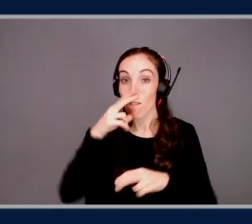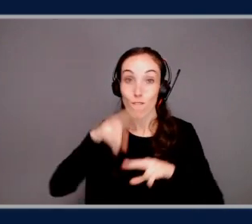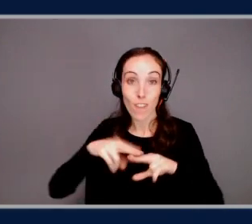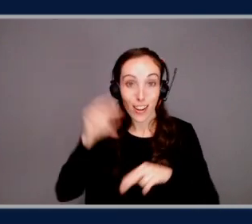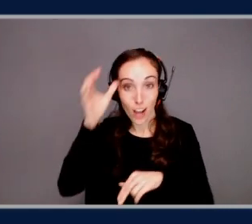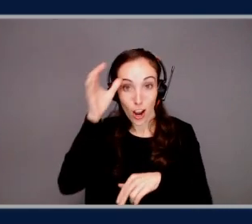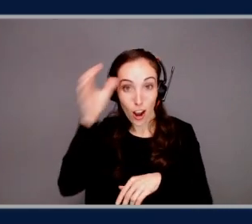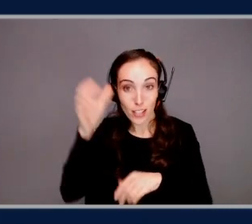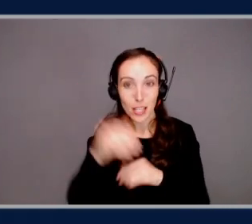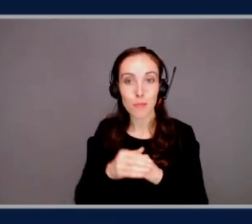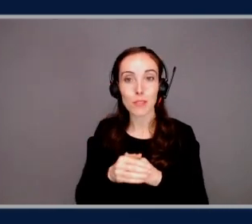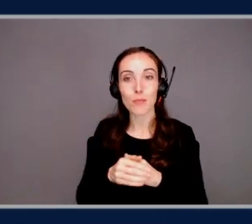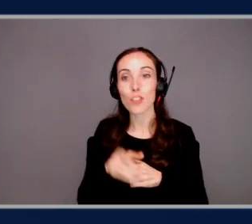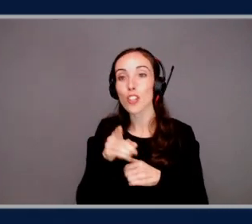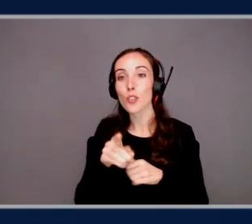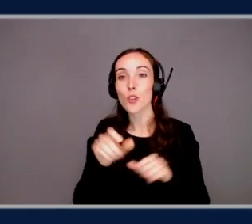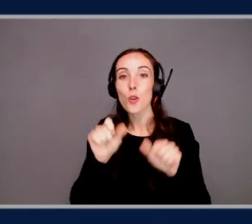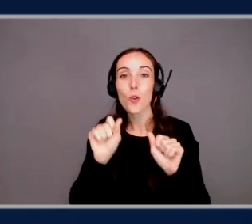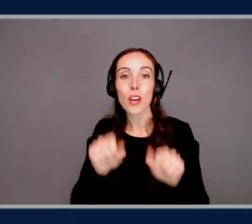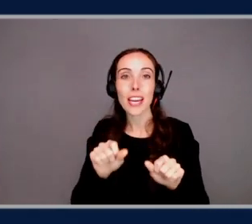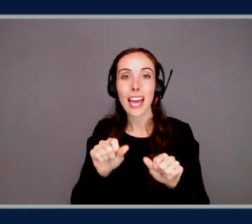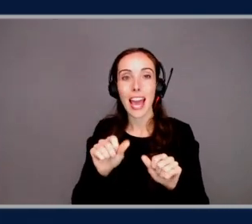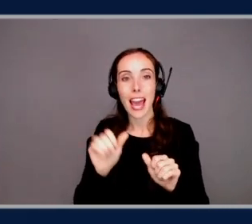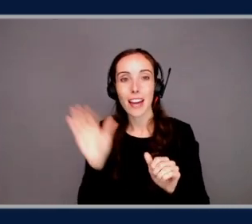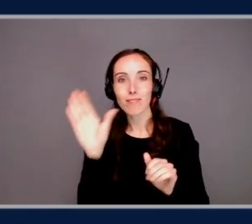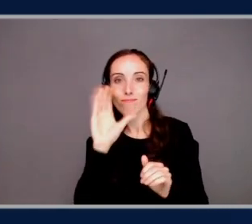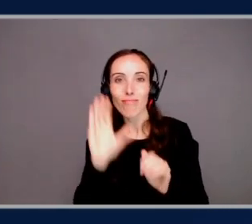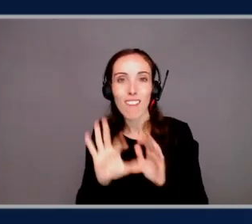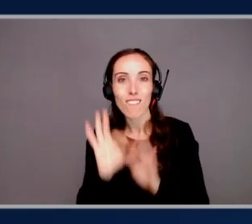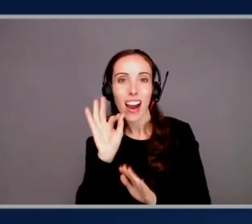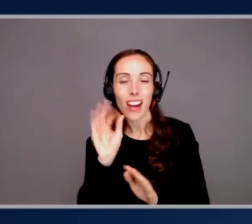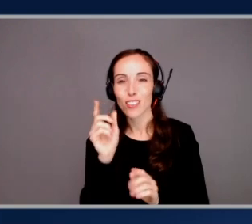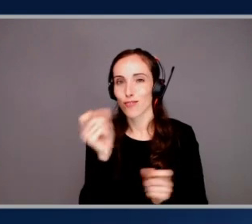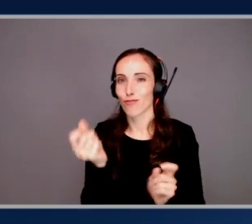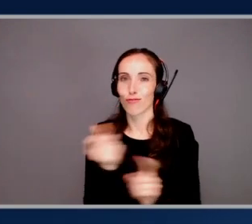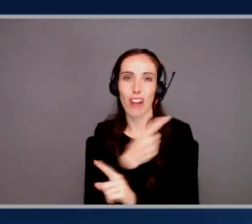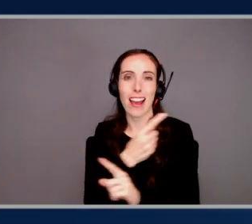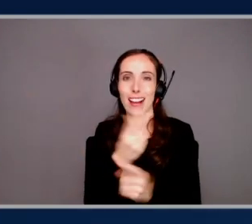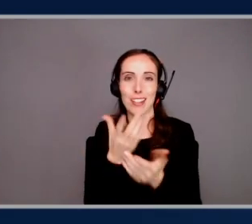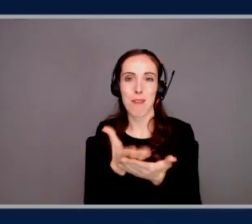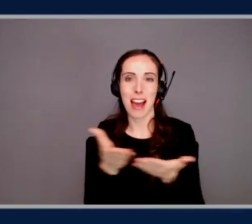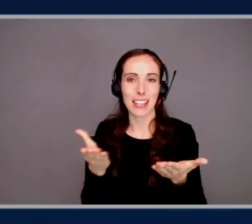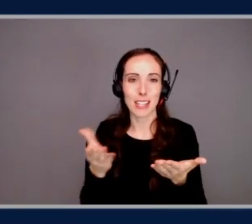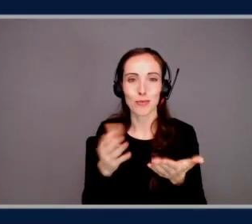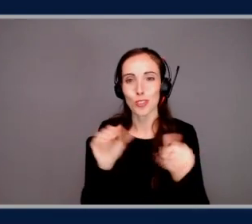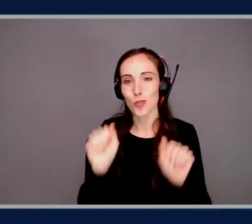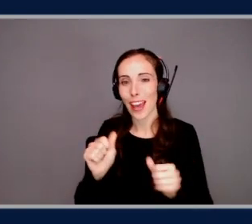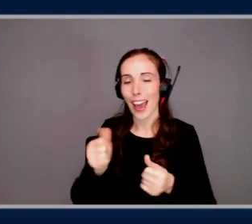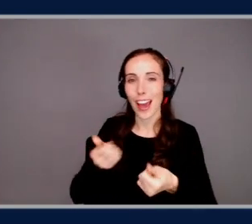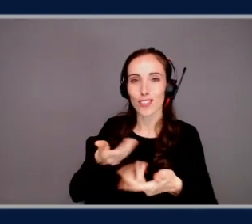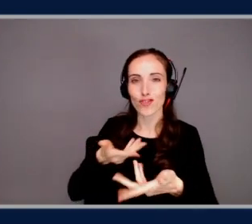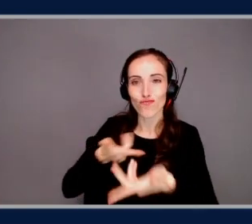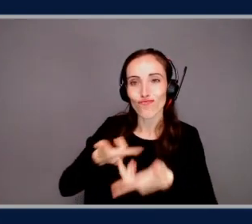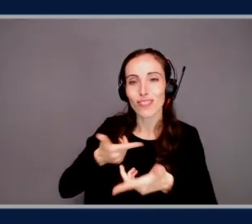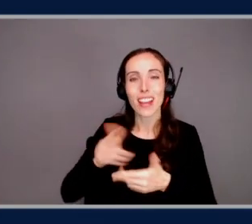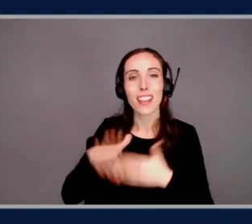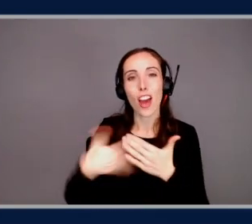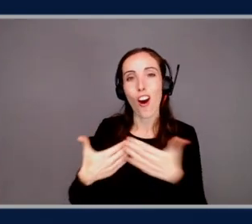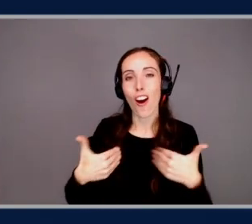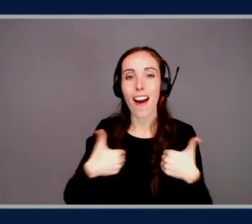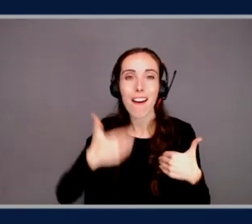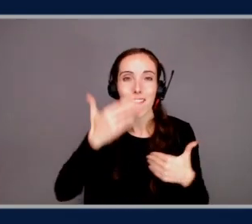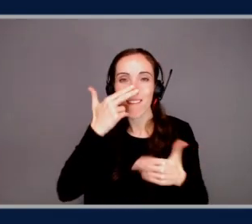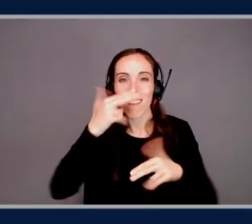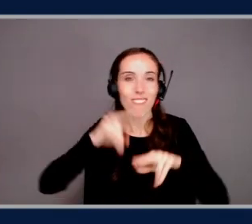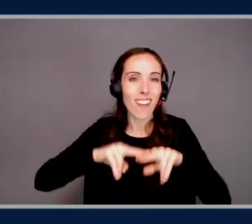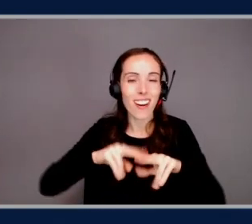these random junk items out of an interdimensional portal, and you can craft with them, and they all have quirky images. Which, by the